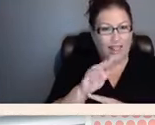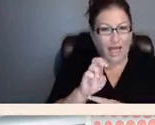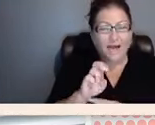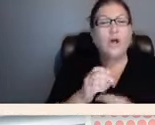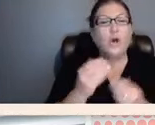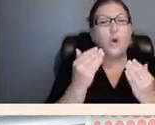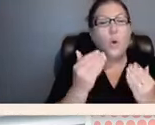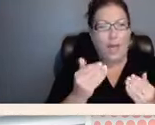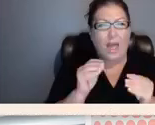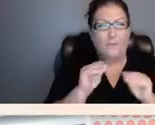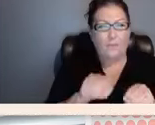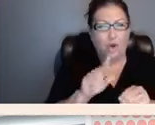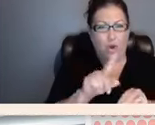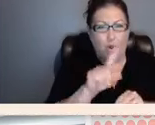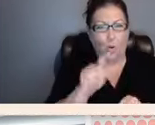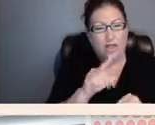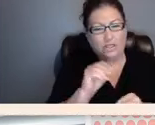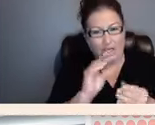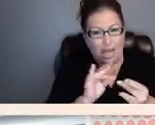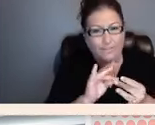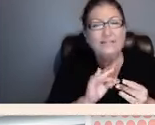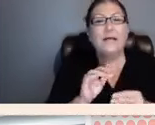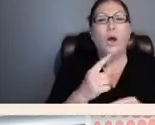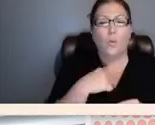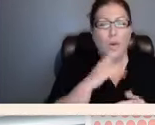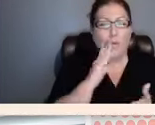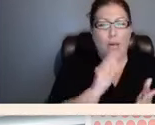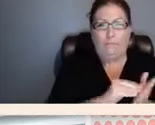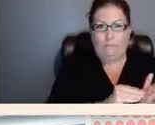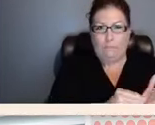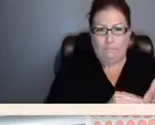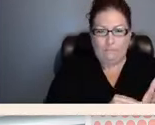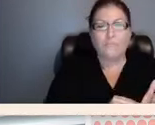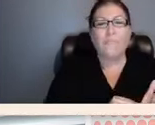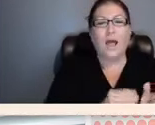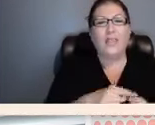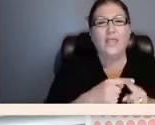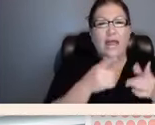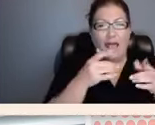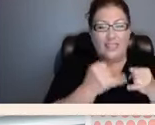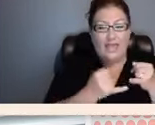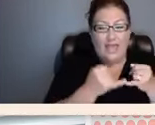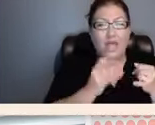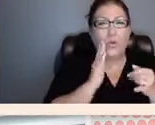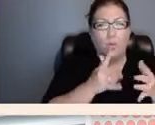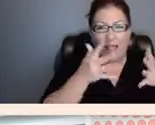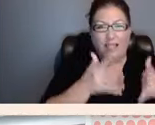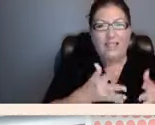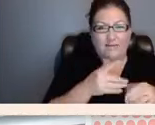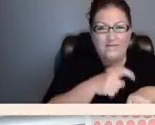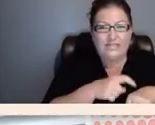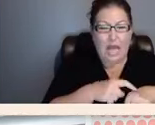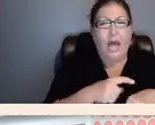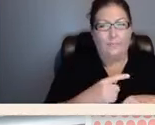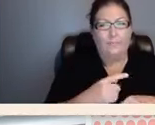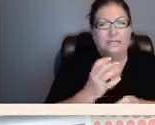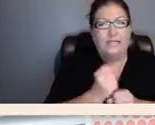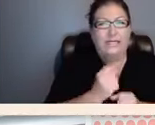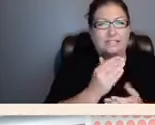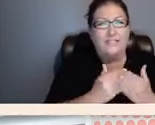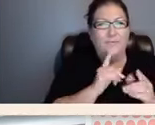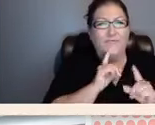We'll collect those as we go along, and we're certainly going to leave a little bit of time towards the end of the hour to get to some of those questions